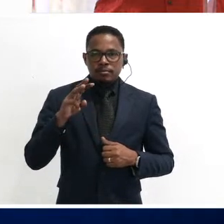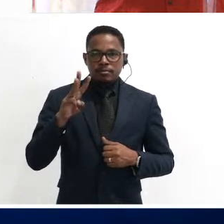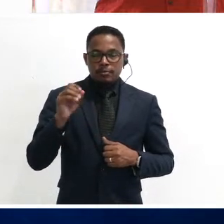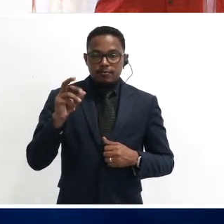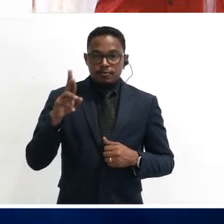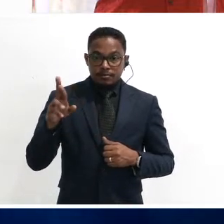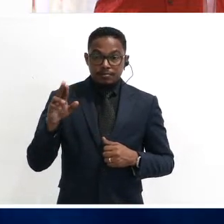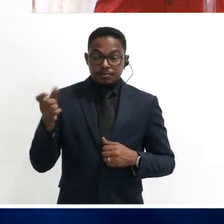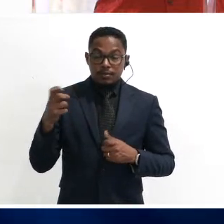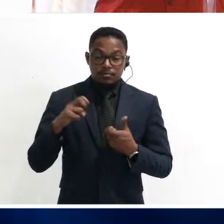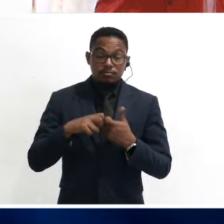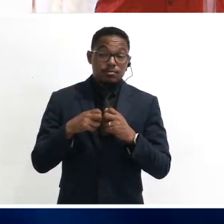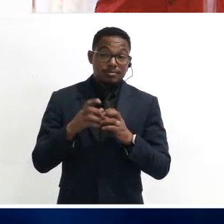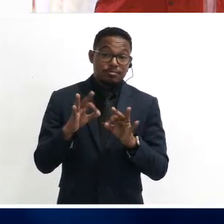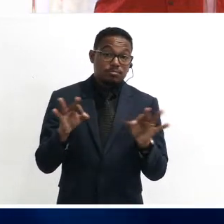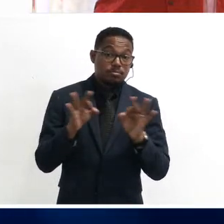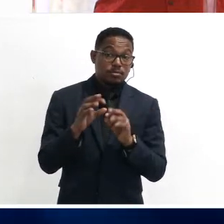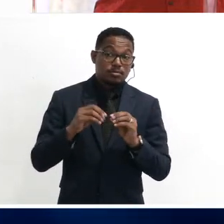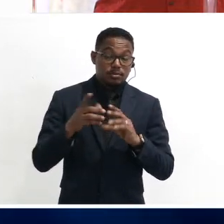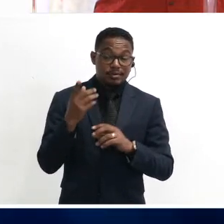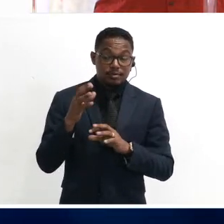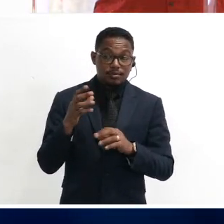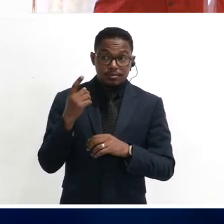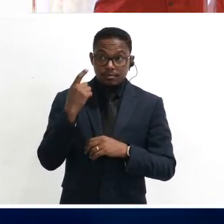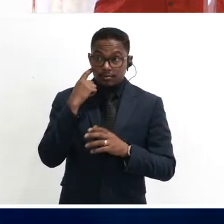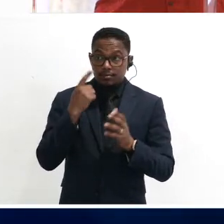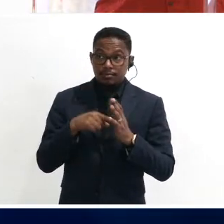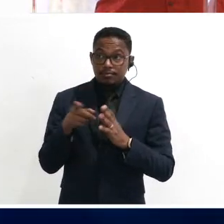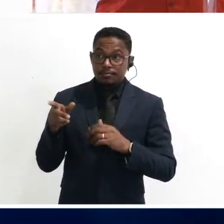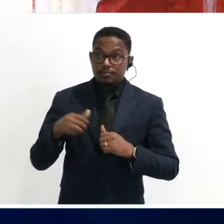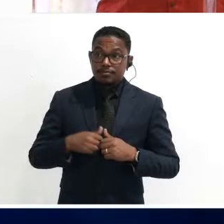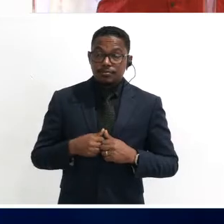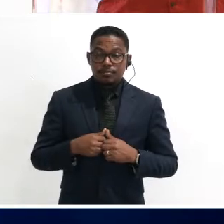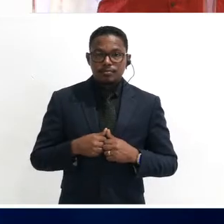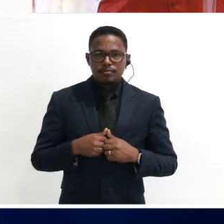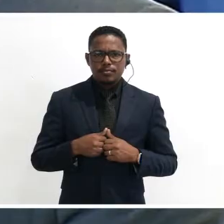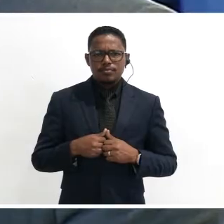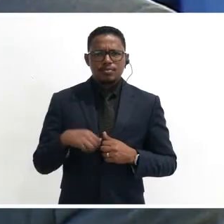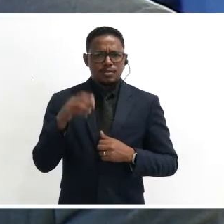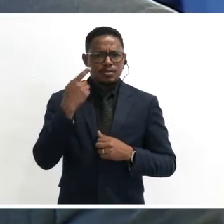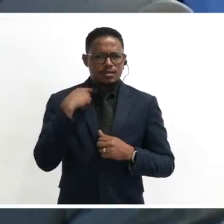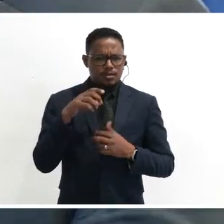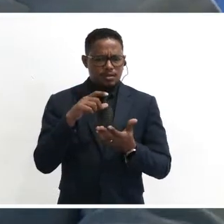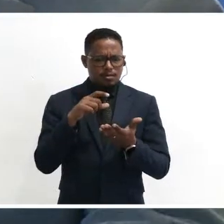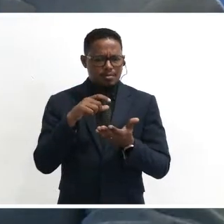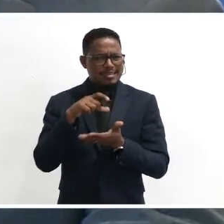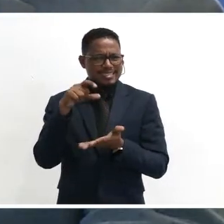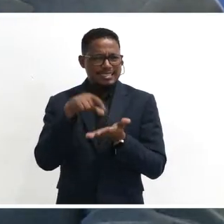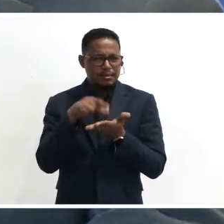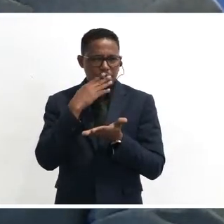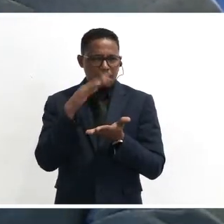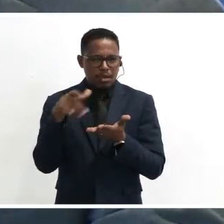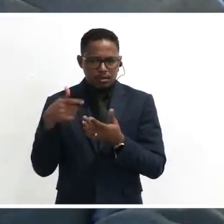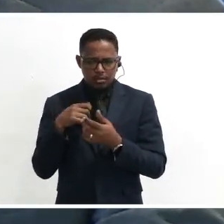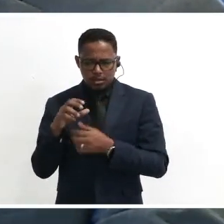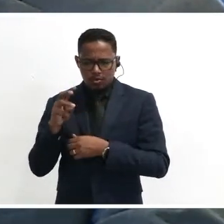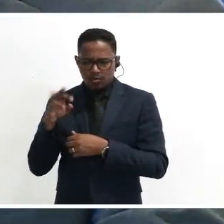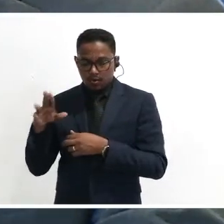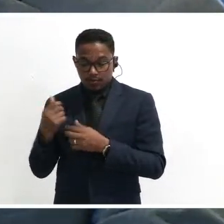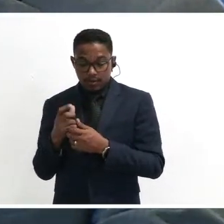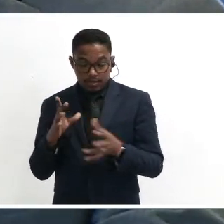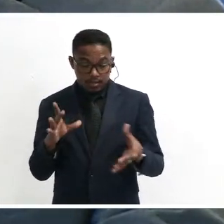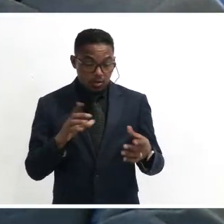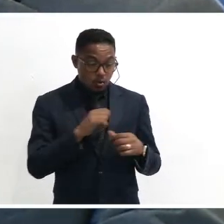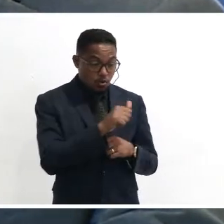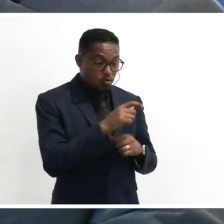right? Because there's no way around it. If there's a bad chip on one wafer that lines up with a good chip on the other wafer, you're going to lose